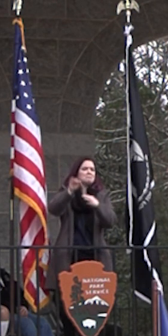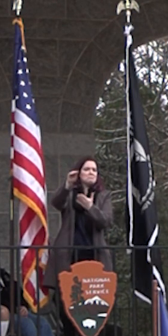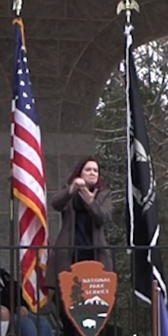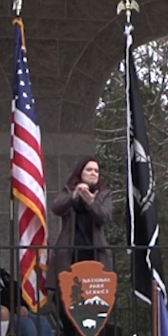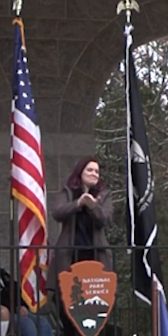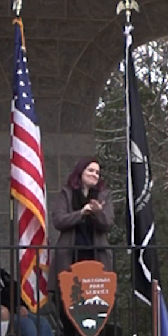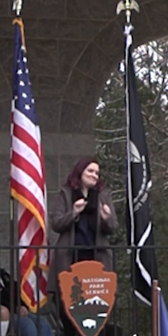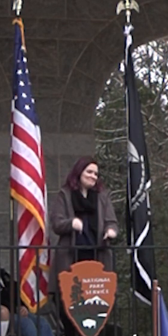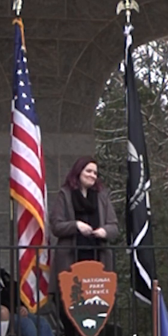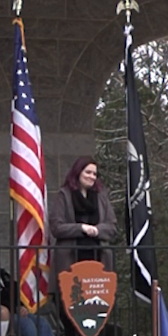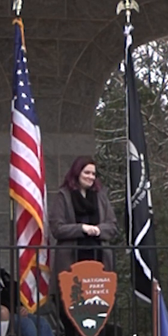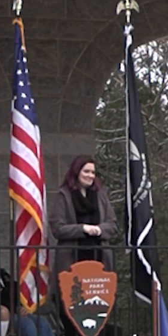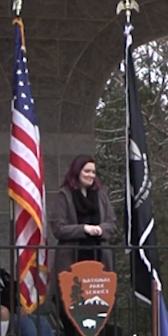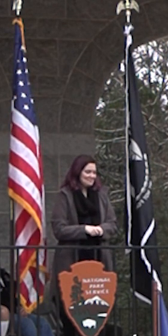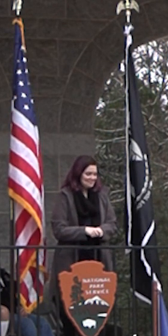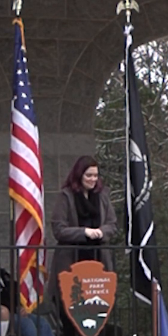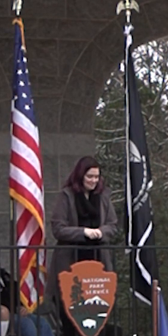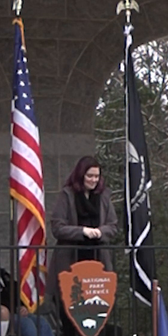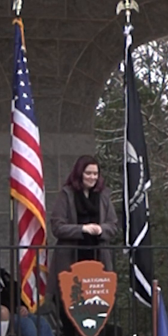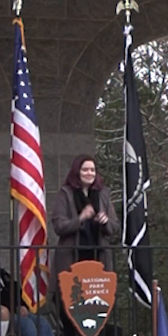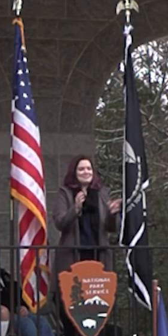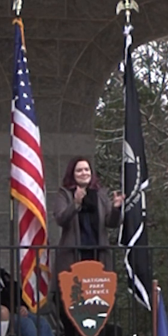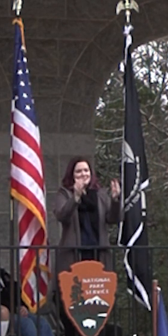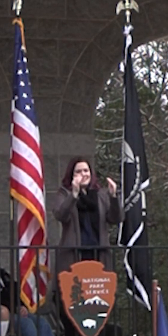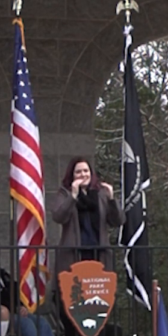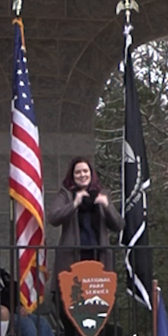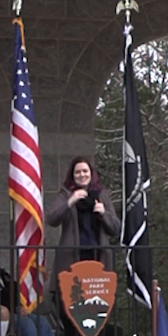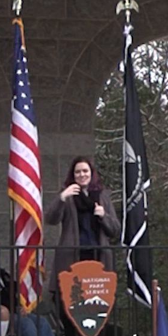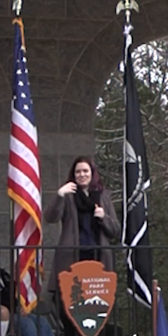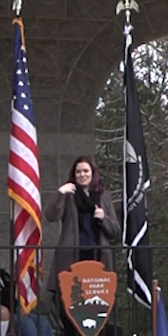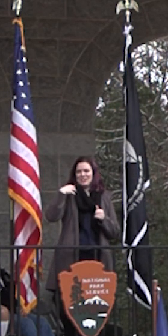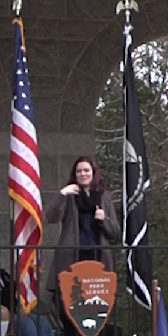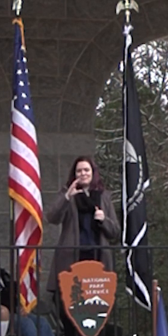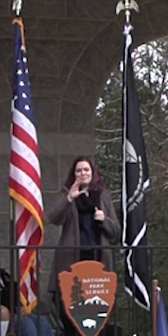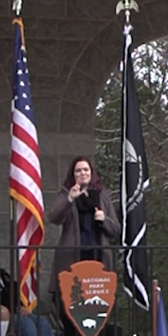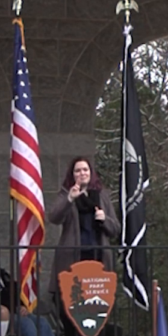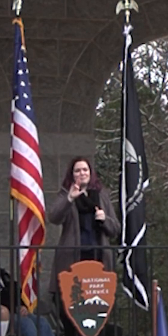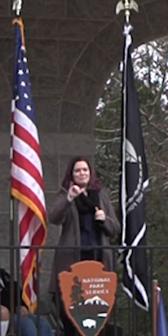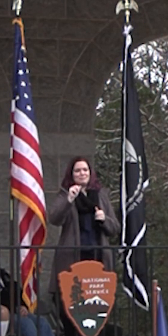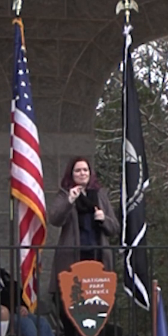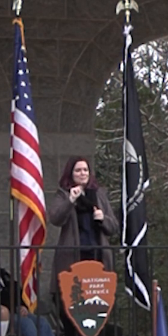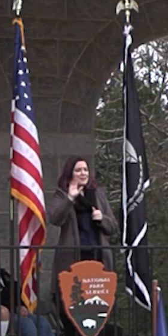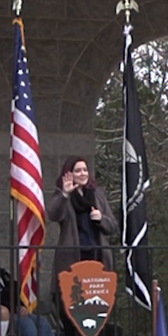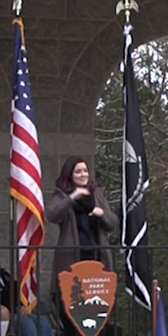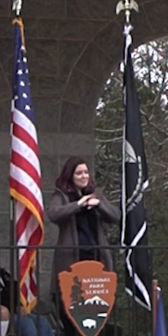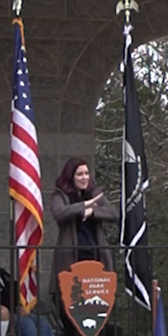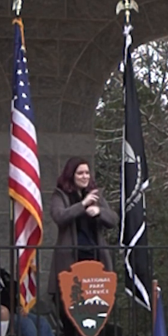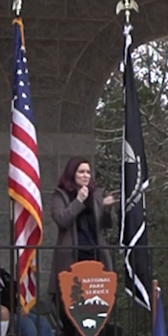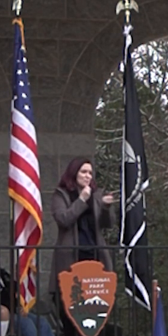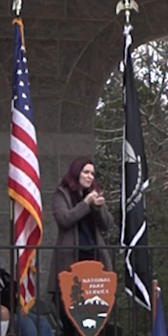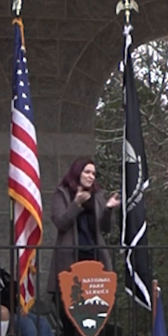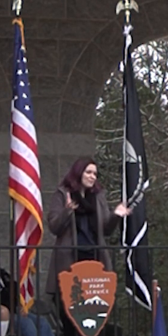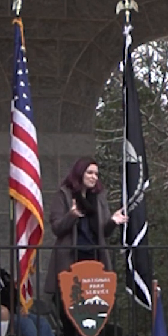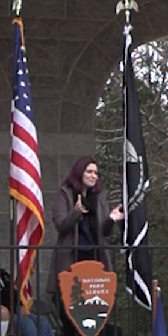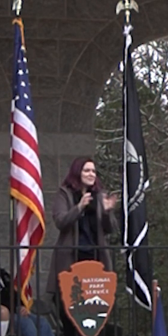Next, I would like to say a special thank you to Sheriff Bryant for his advice, support, and encouragement, and his example to